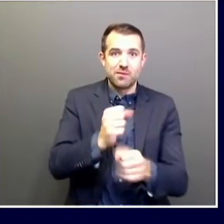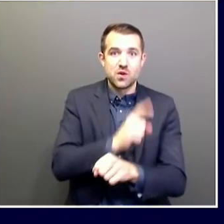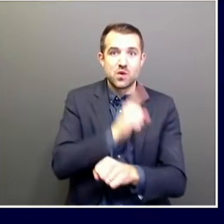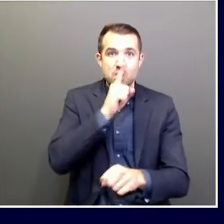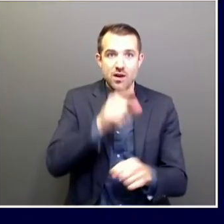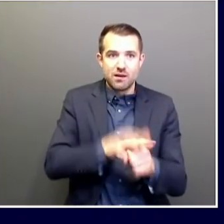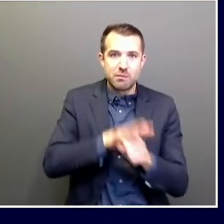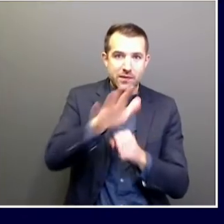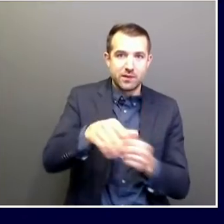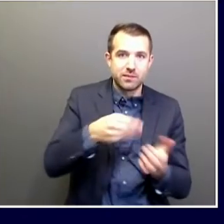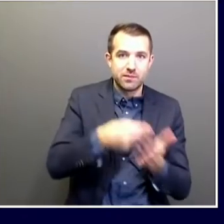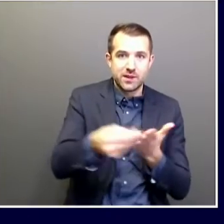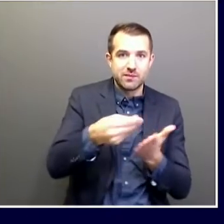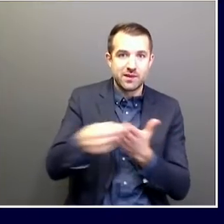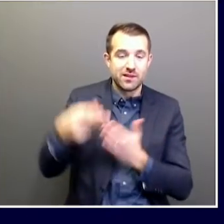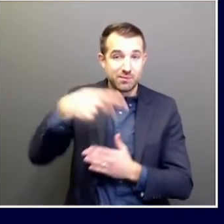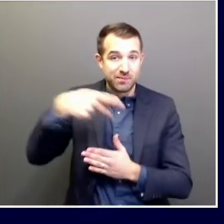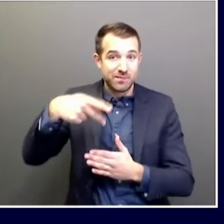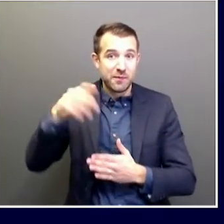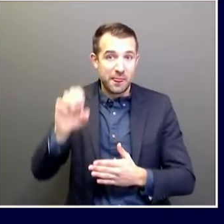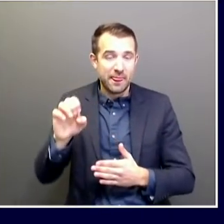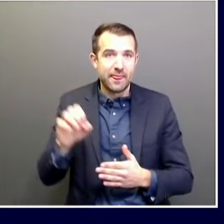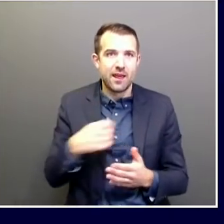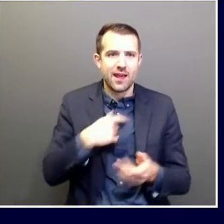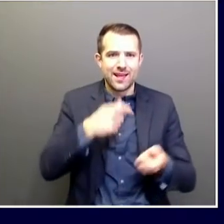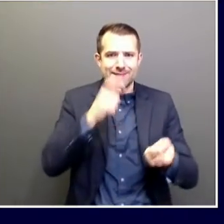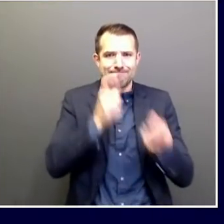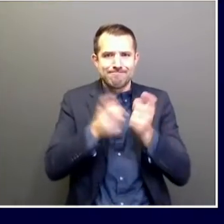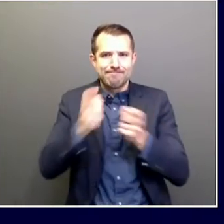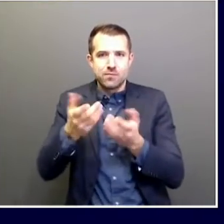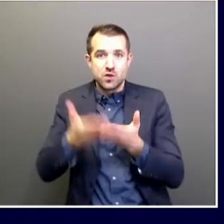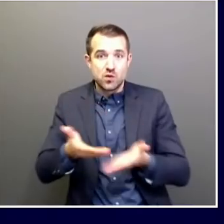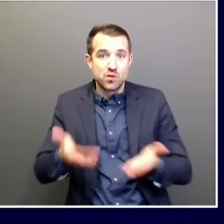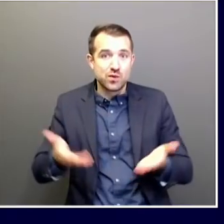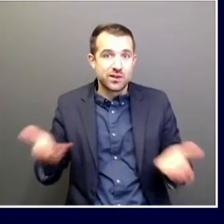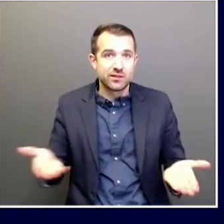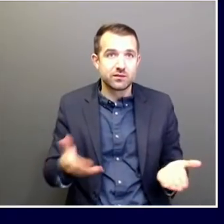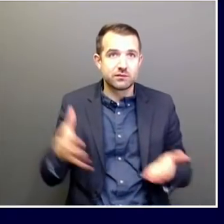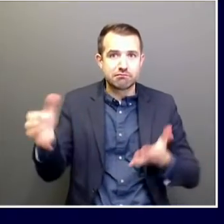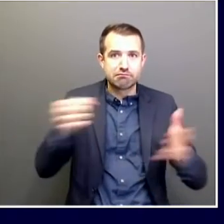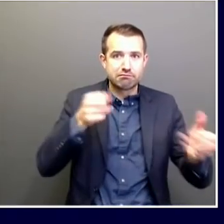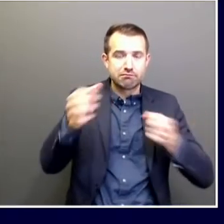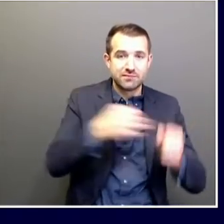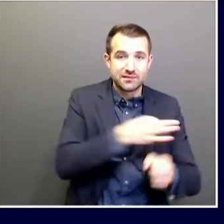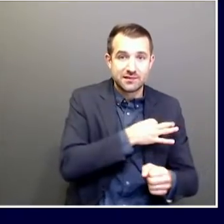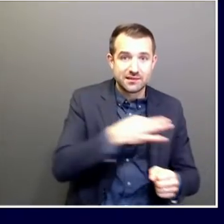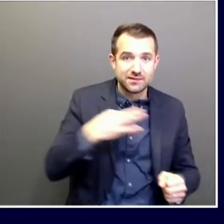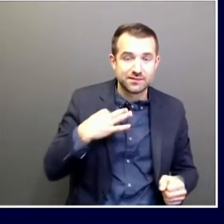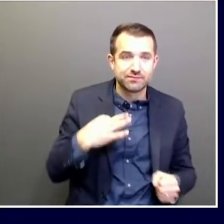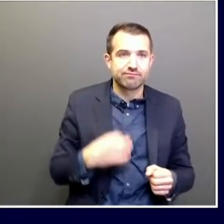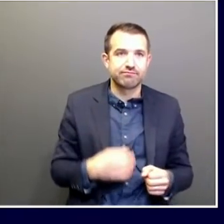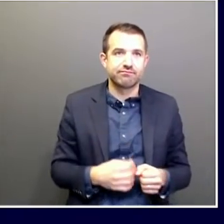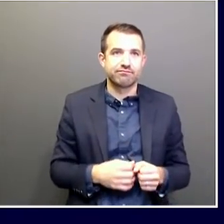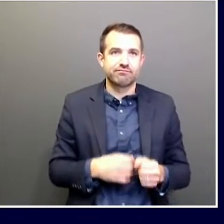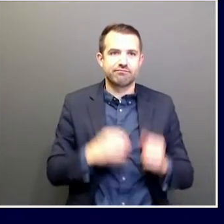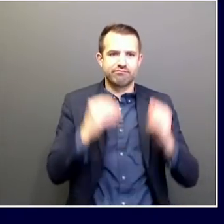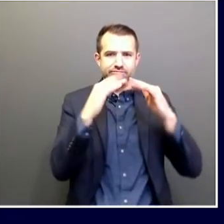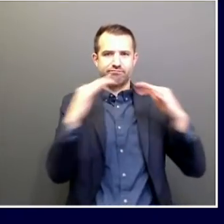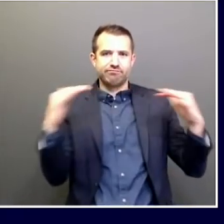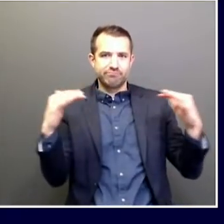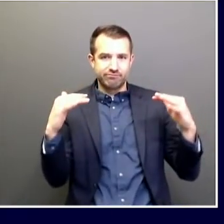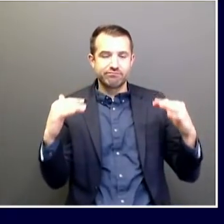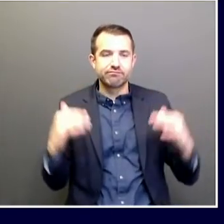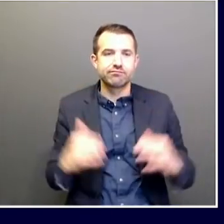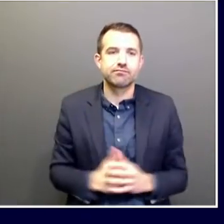the adaptations to address the capacity limits. We also are expanding how we're supporting hospitals with